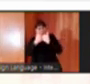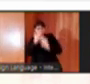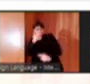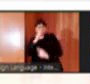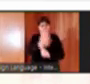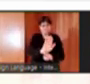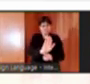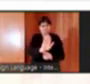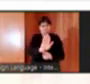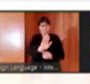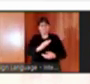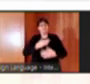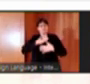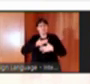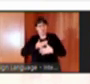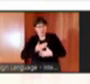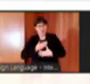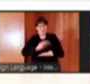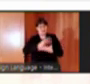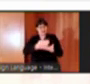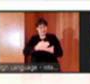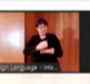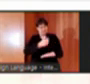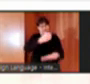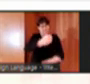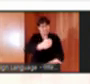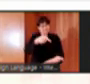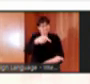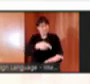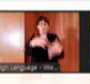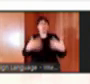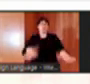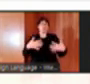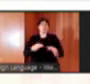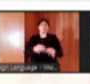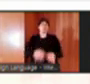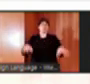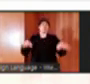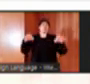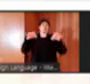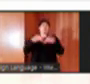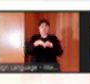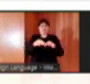The Solidarity Fund, for example, has been vital in getting